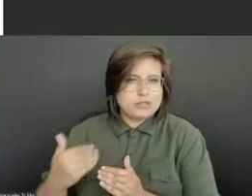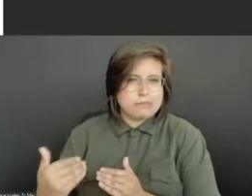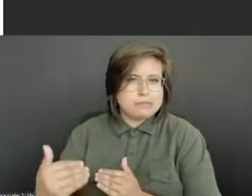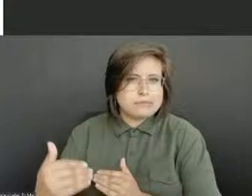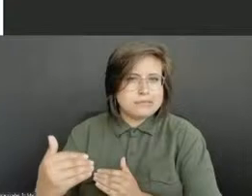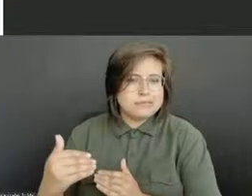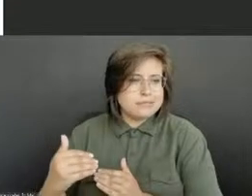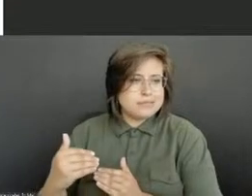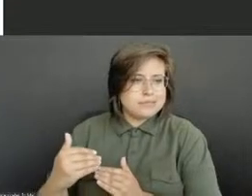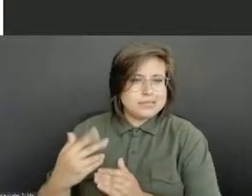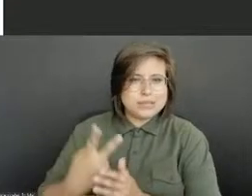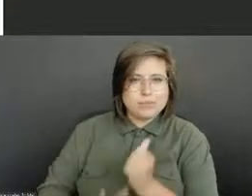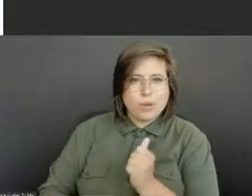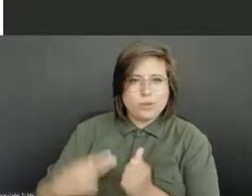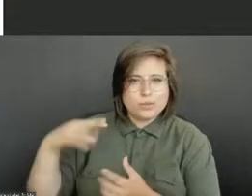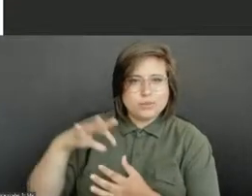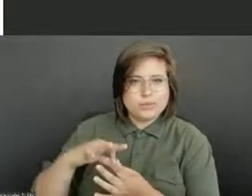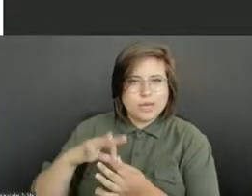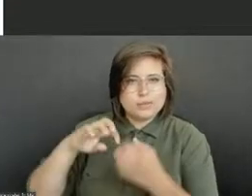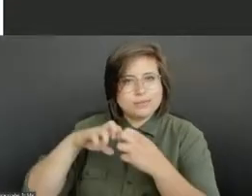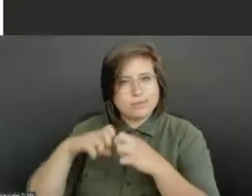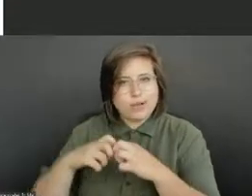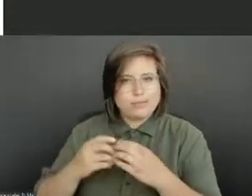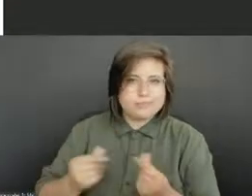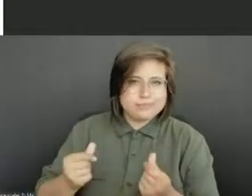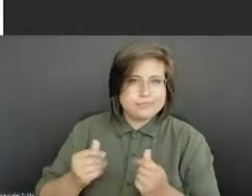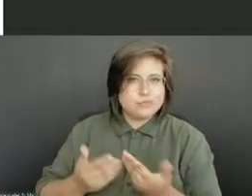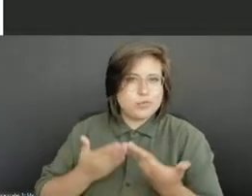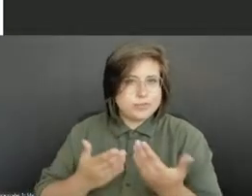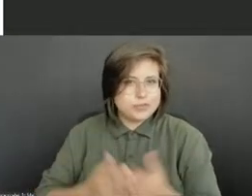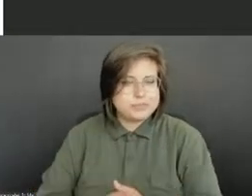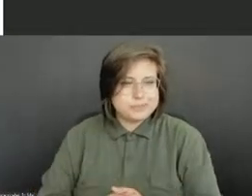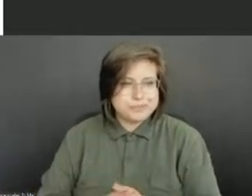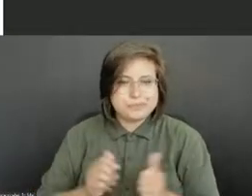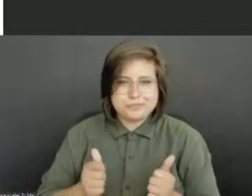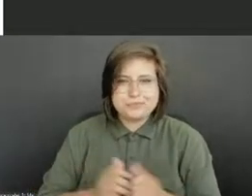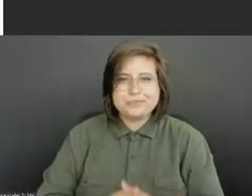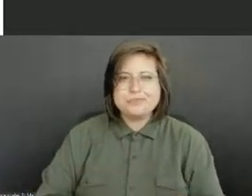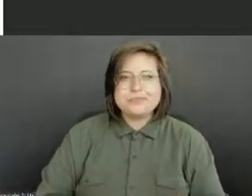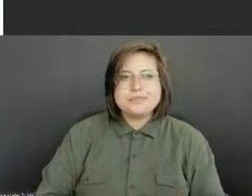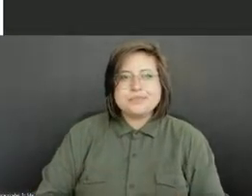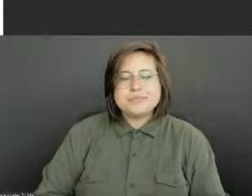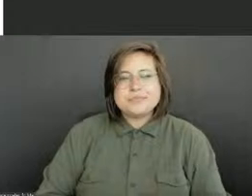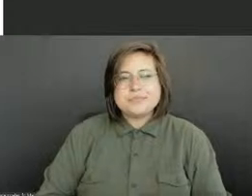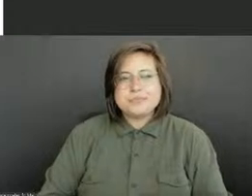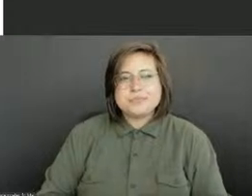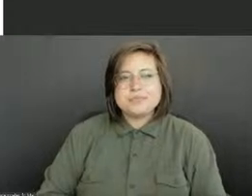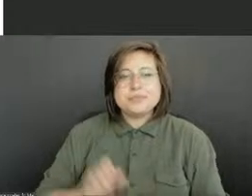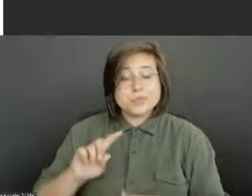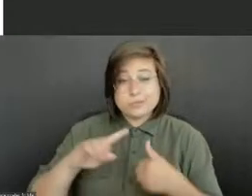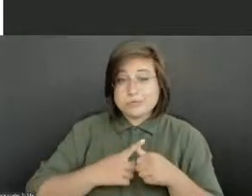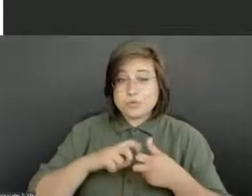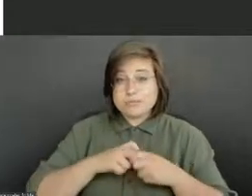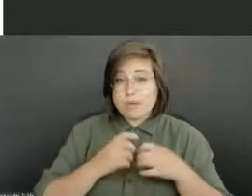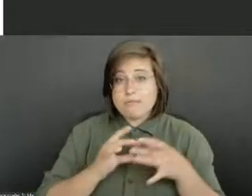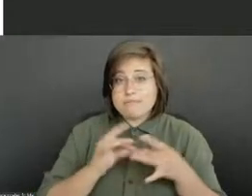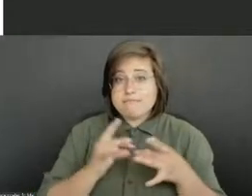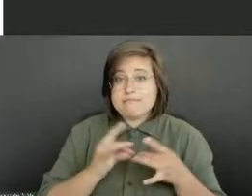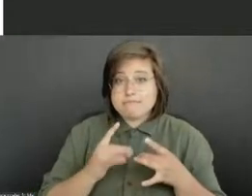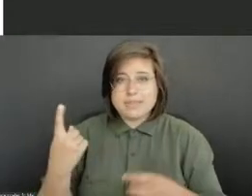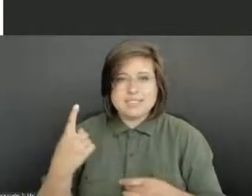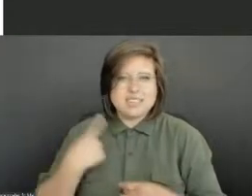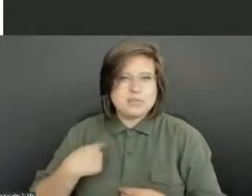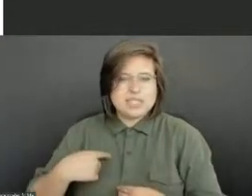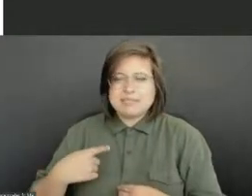to the combined problem statement with the recommendation, that'd be great. So the first one is something that we heard loud